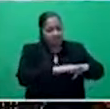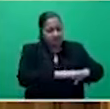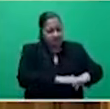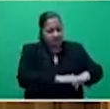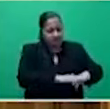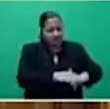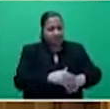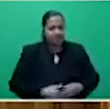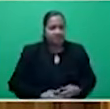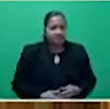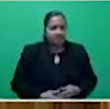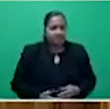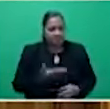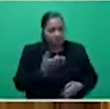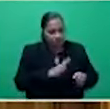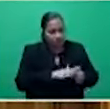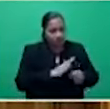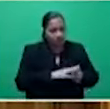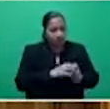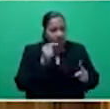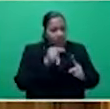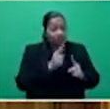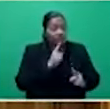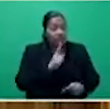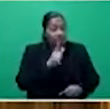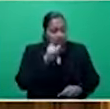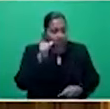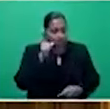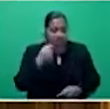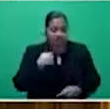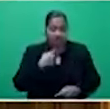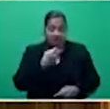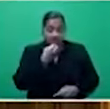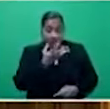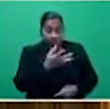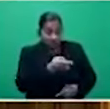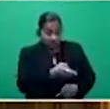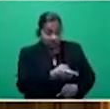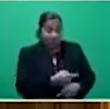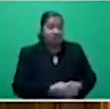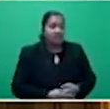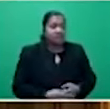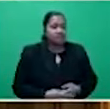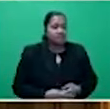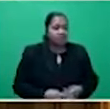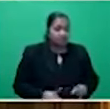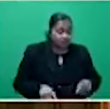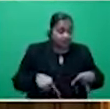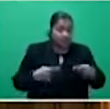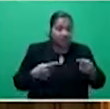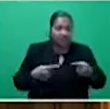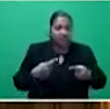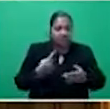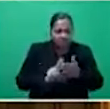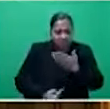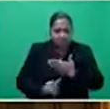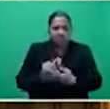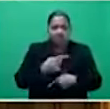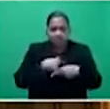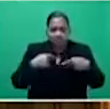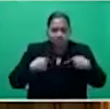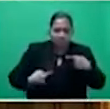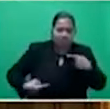You made your point of order yesterday, and I told you that a debate was going on. We are